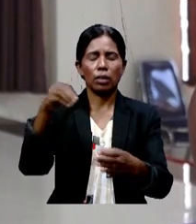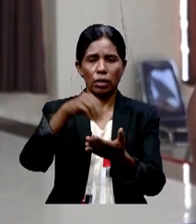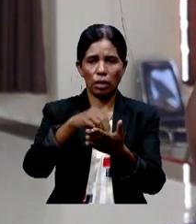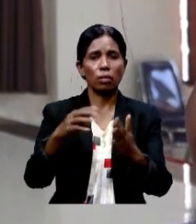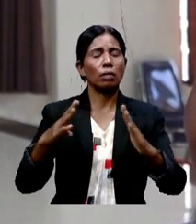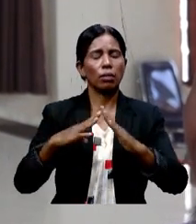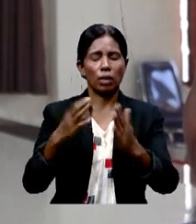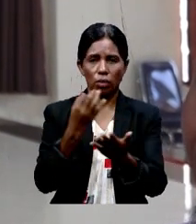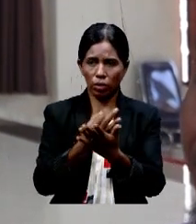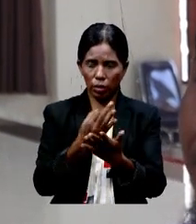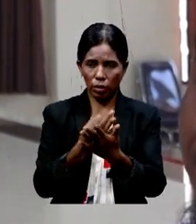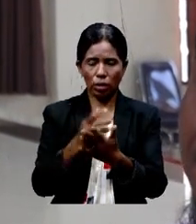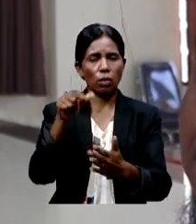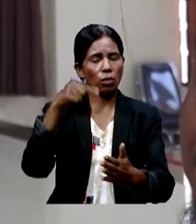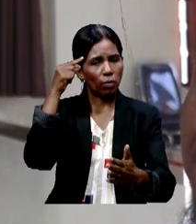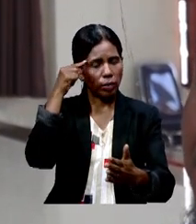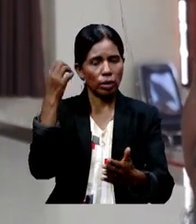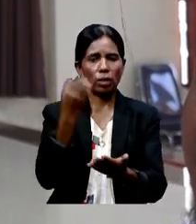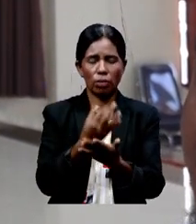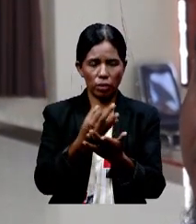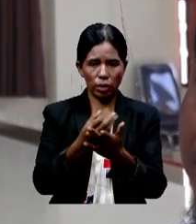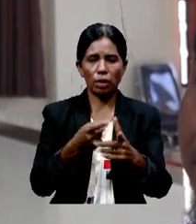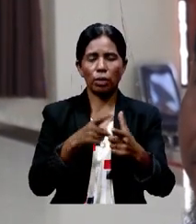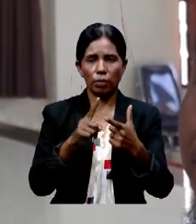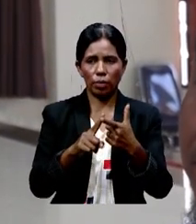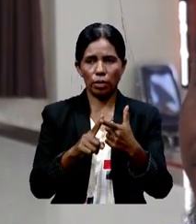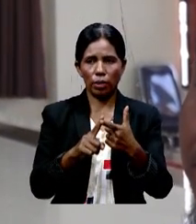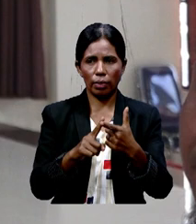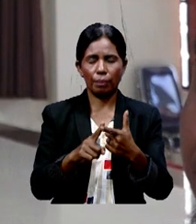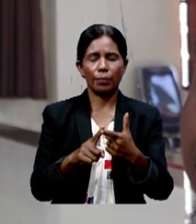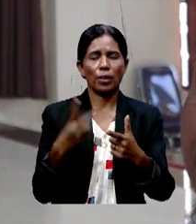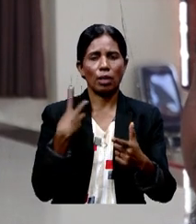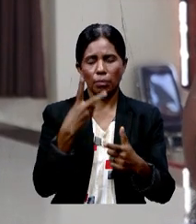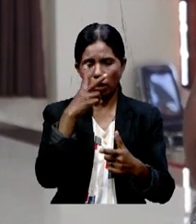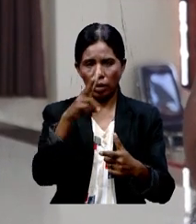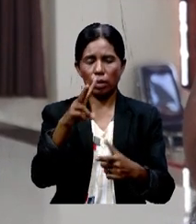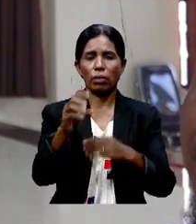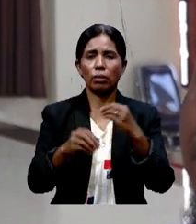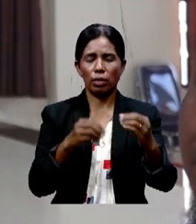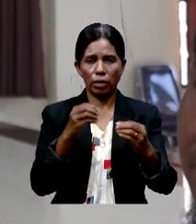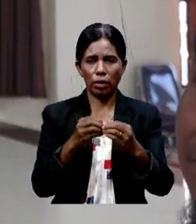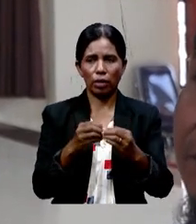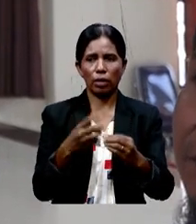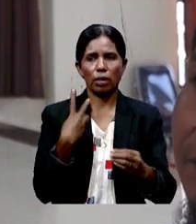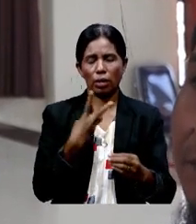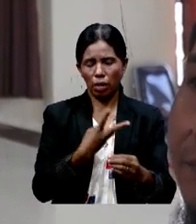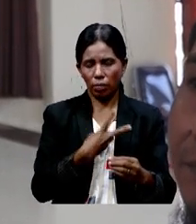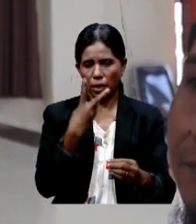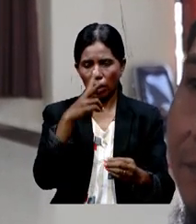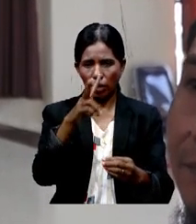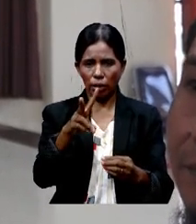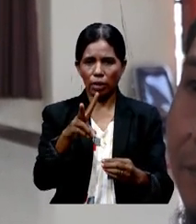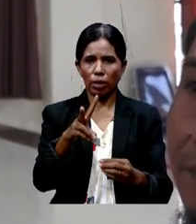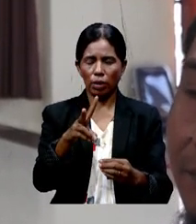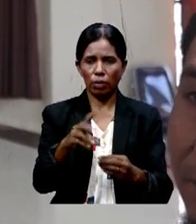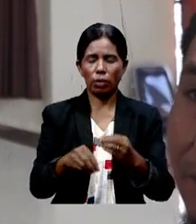in the government budget. So it's on the right path, but we still remain worried that it's